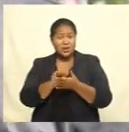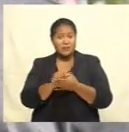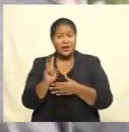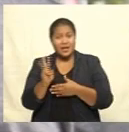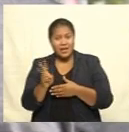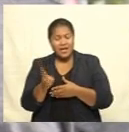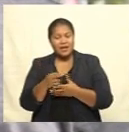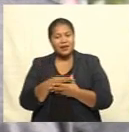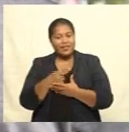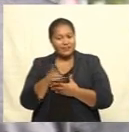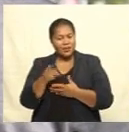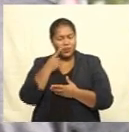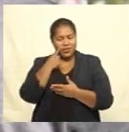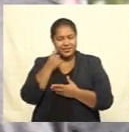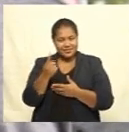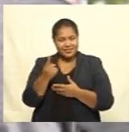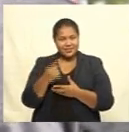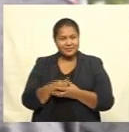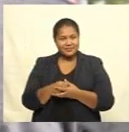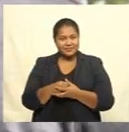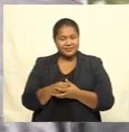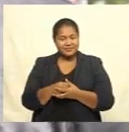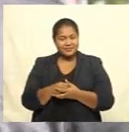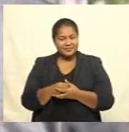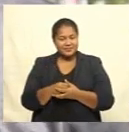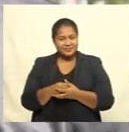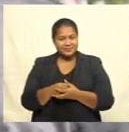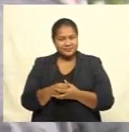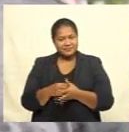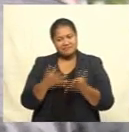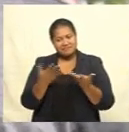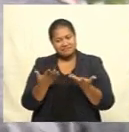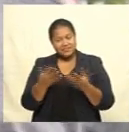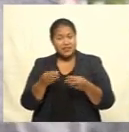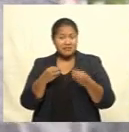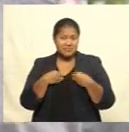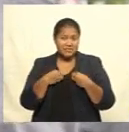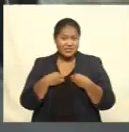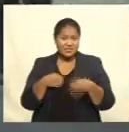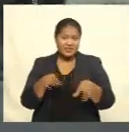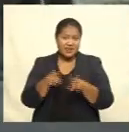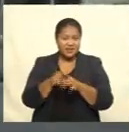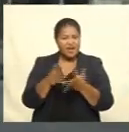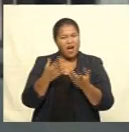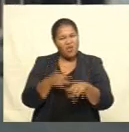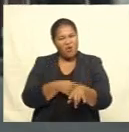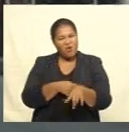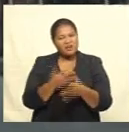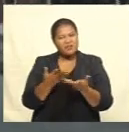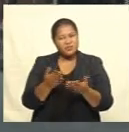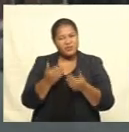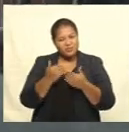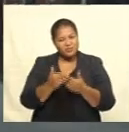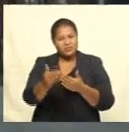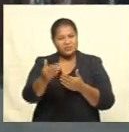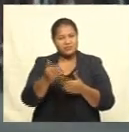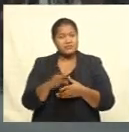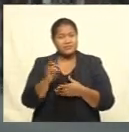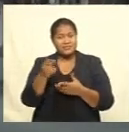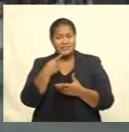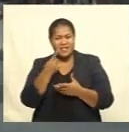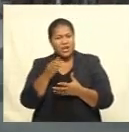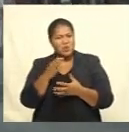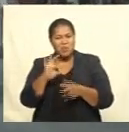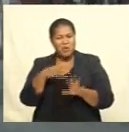able to see and judge what the business is like, how long will it take. Jitesh Patel says no one had budgeted